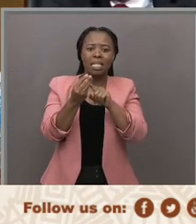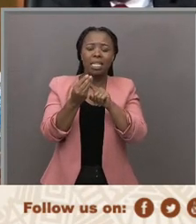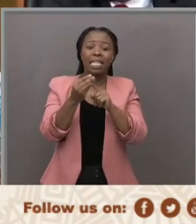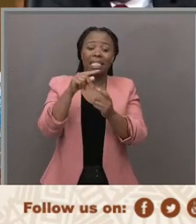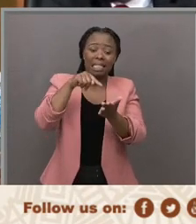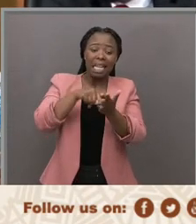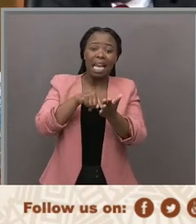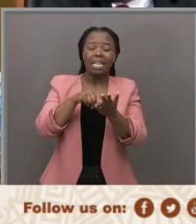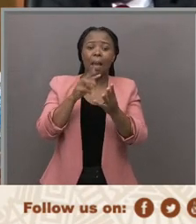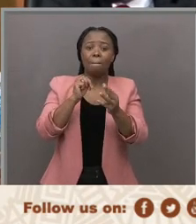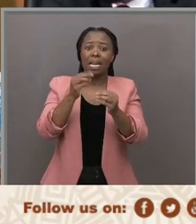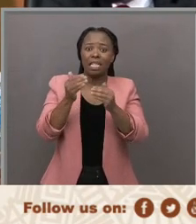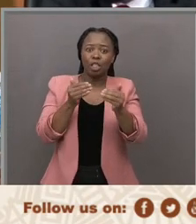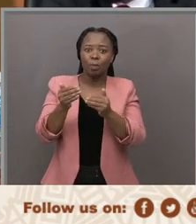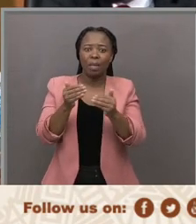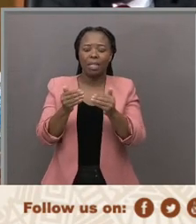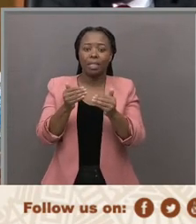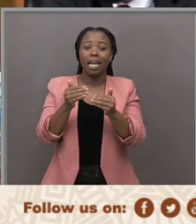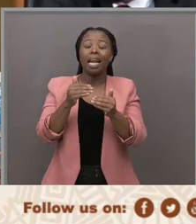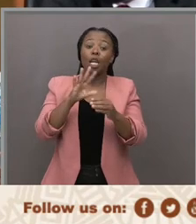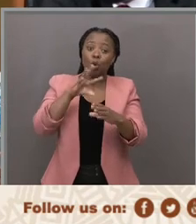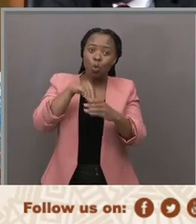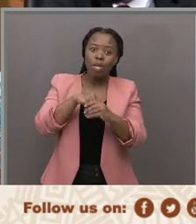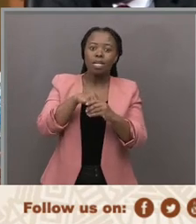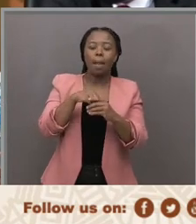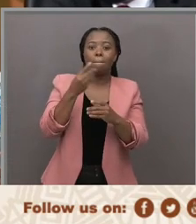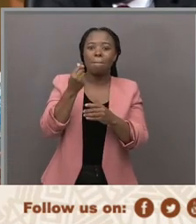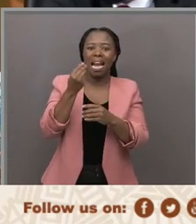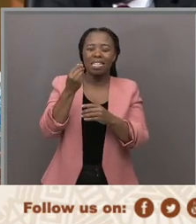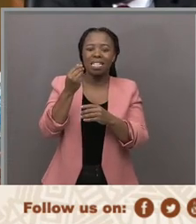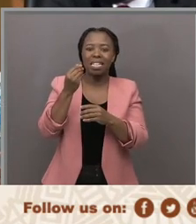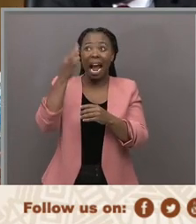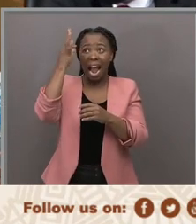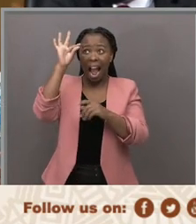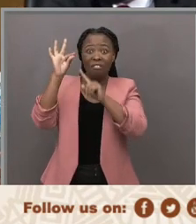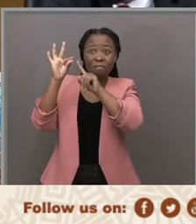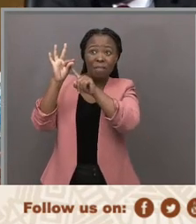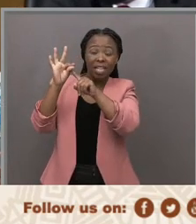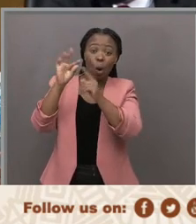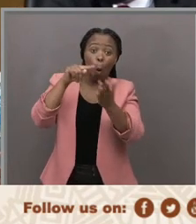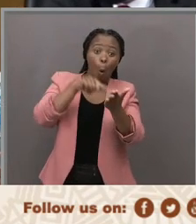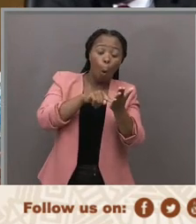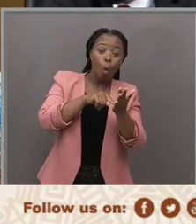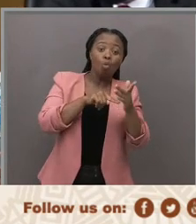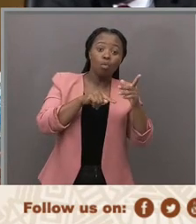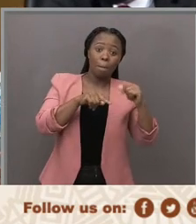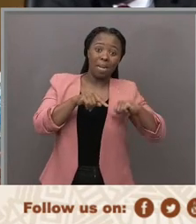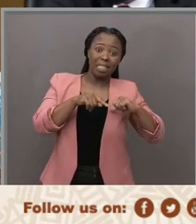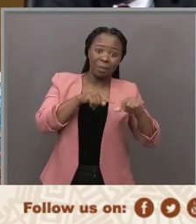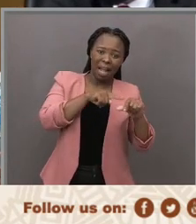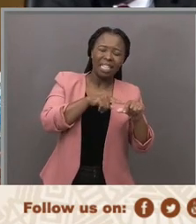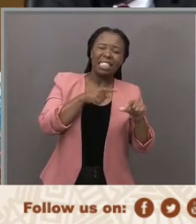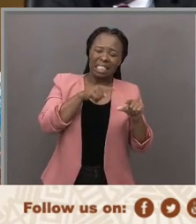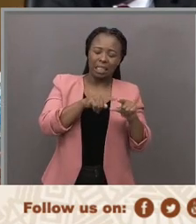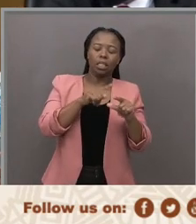committee, including the money owed by government to municipalities. This intervention is working